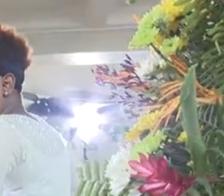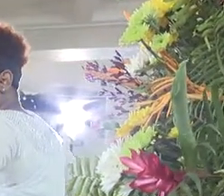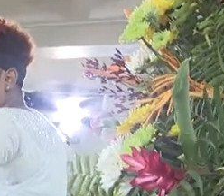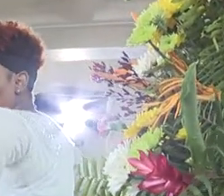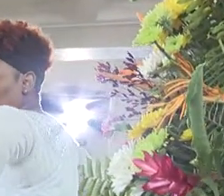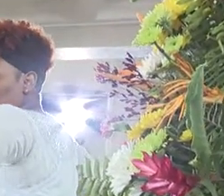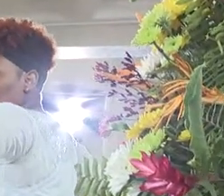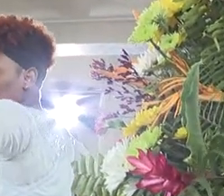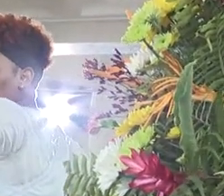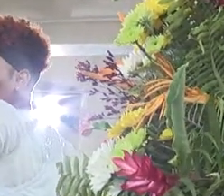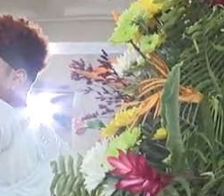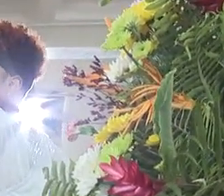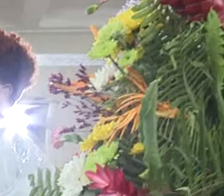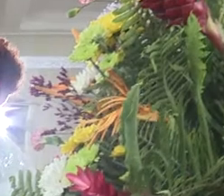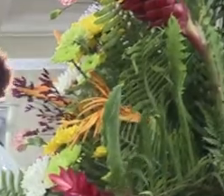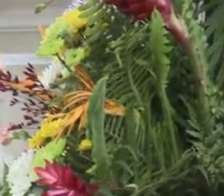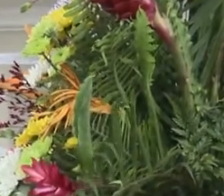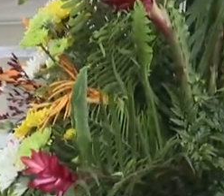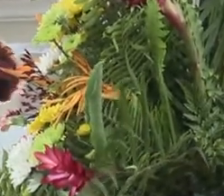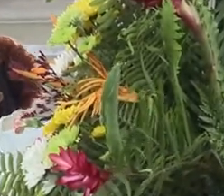become strong.